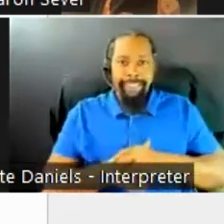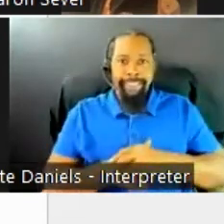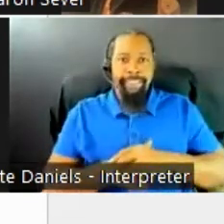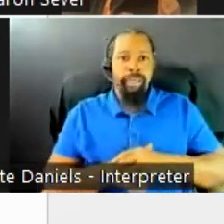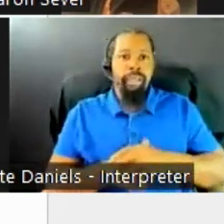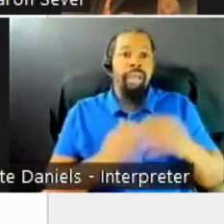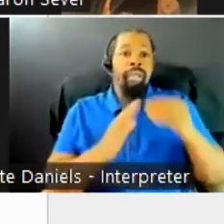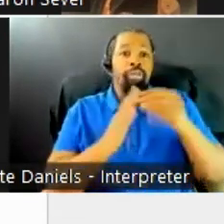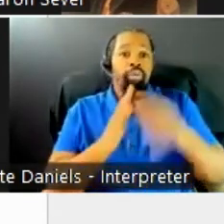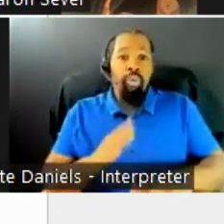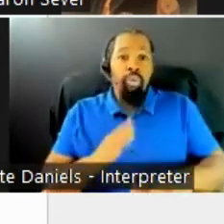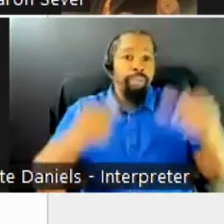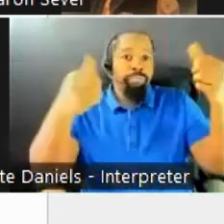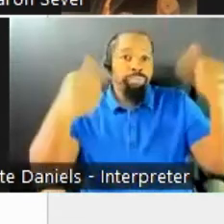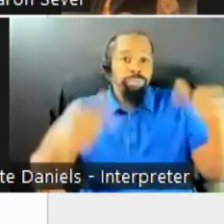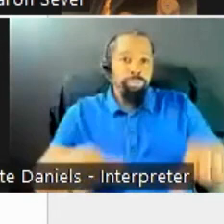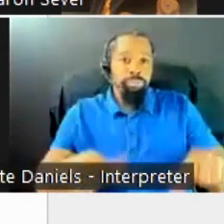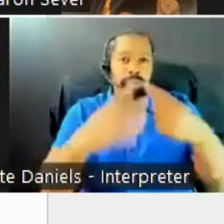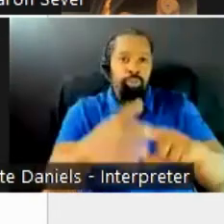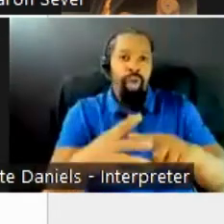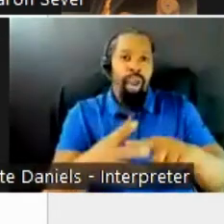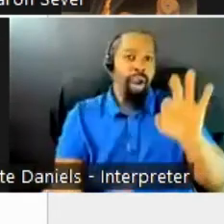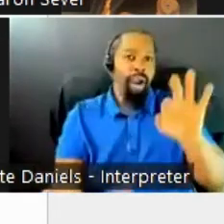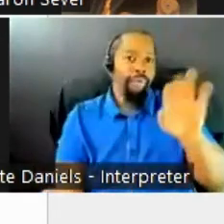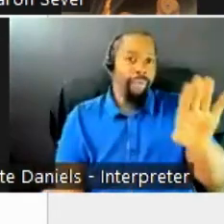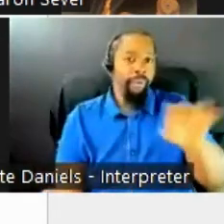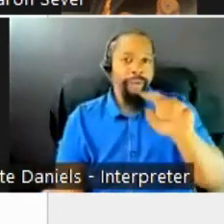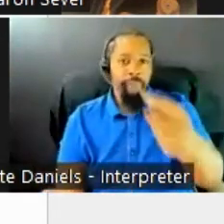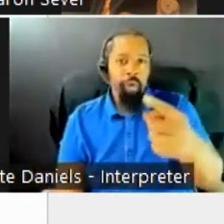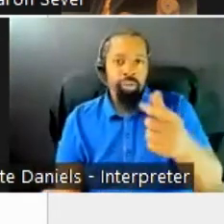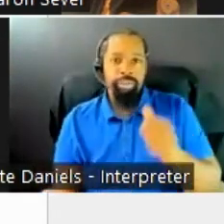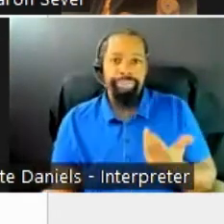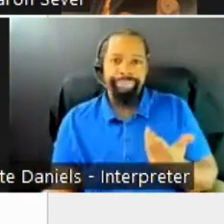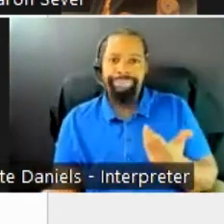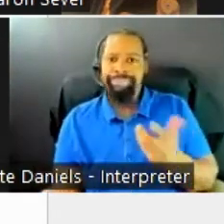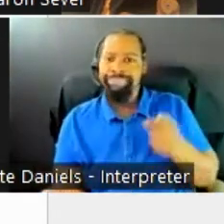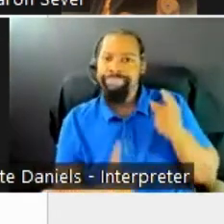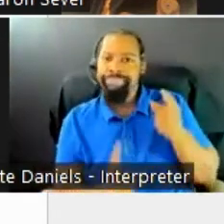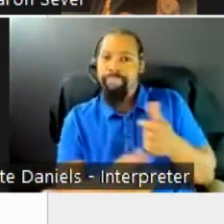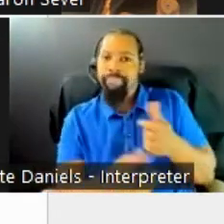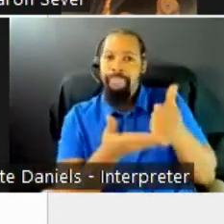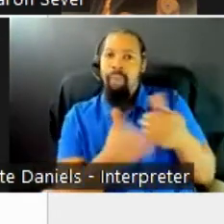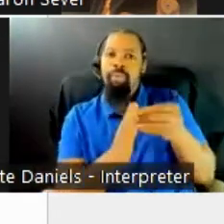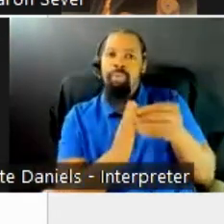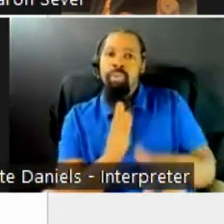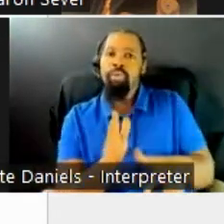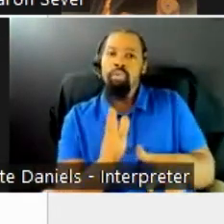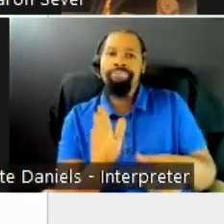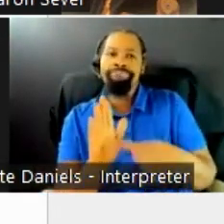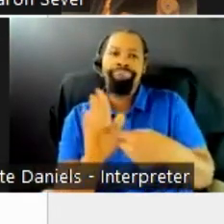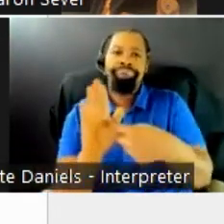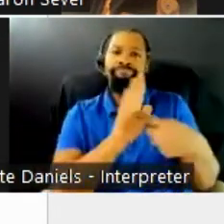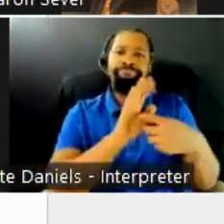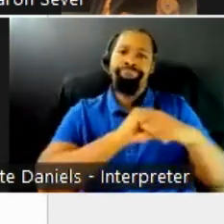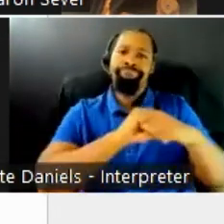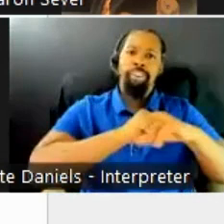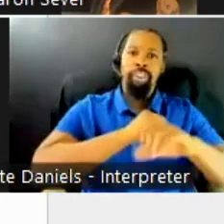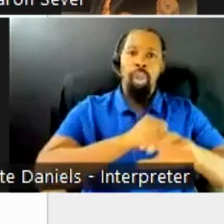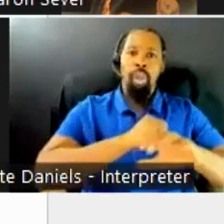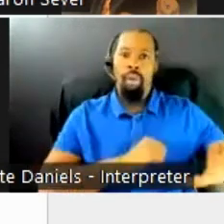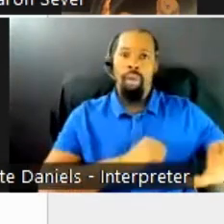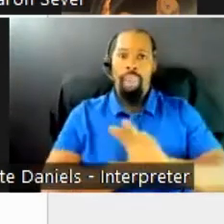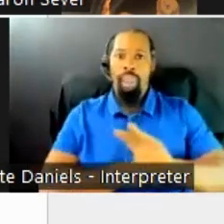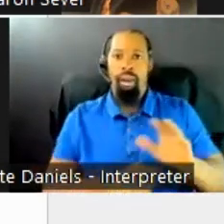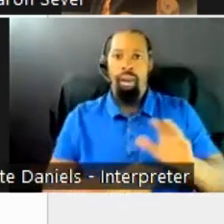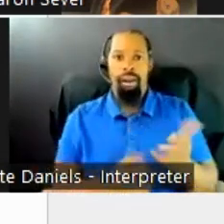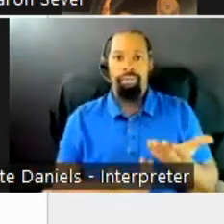February 1. It's a helping students to showcase their employability skills. Please visit the website we